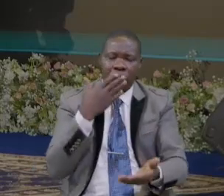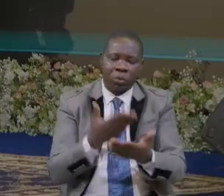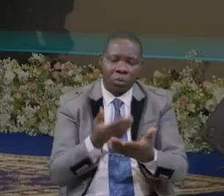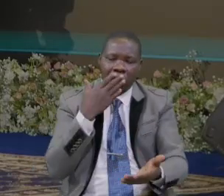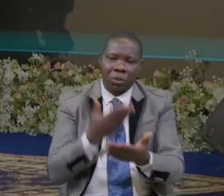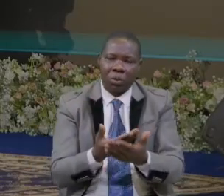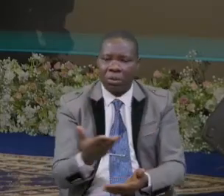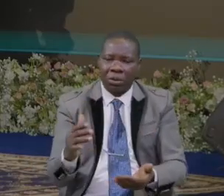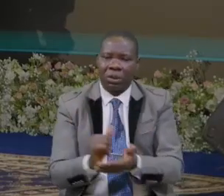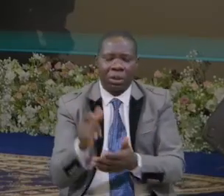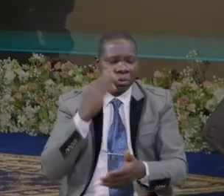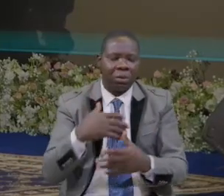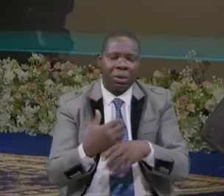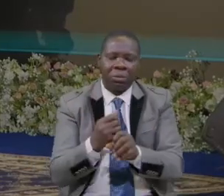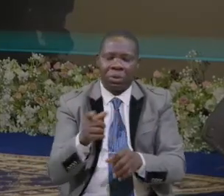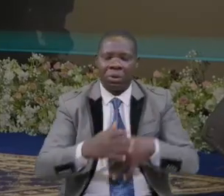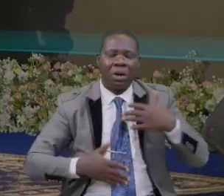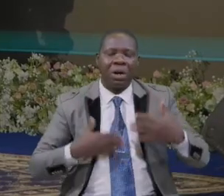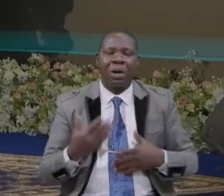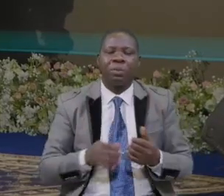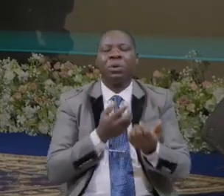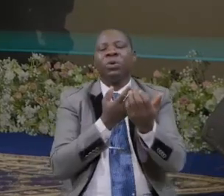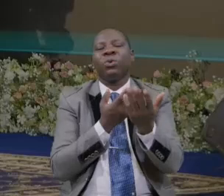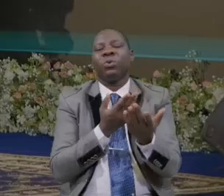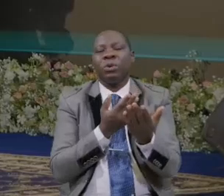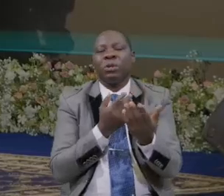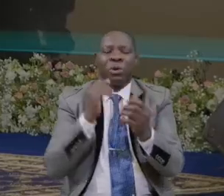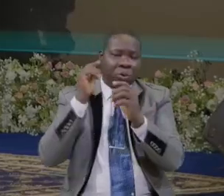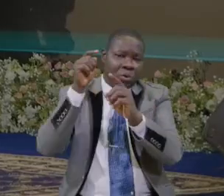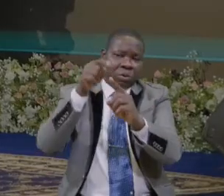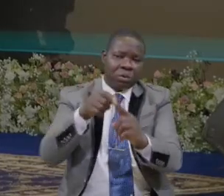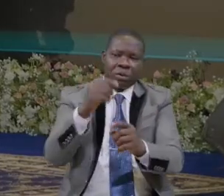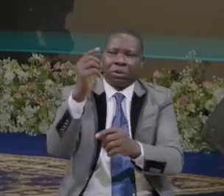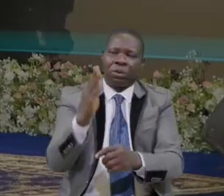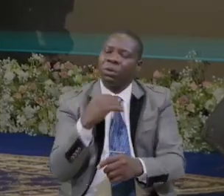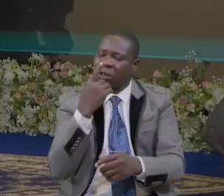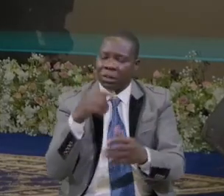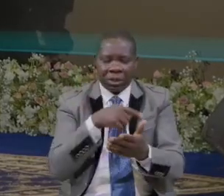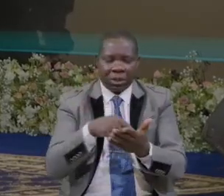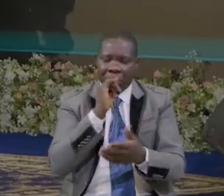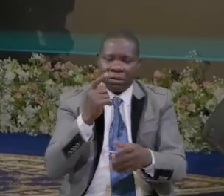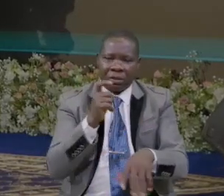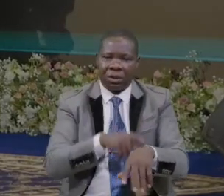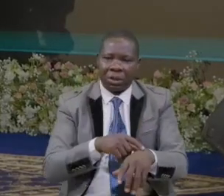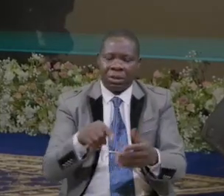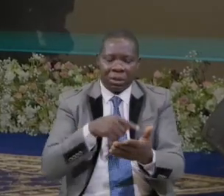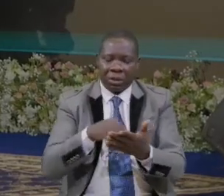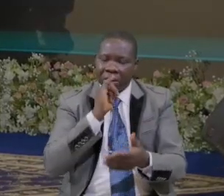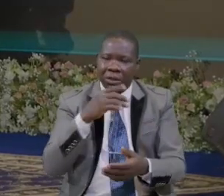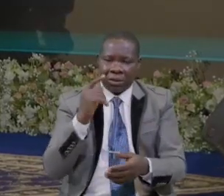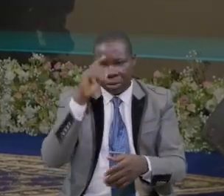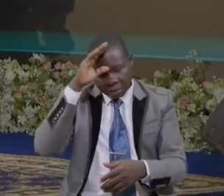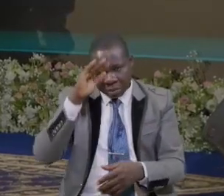you. Wait until God says, "This is the time, this is the man, this is the